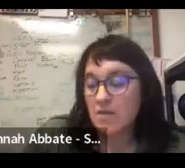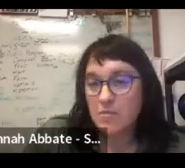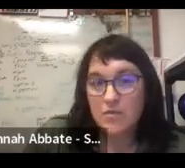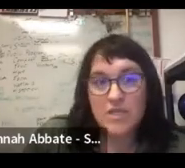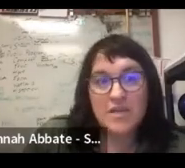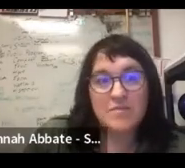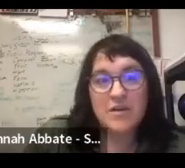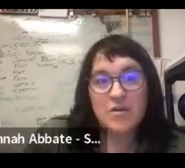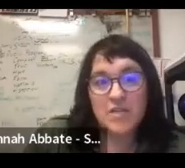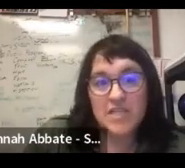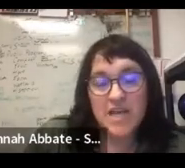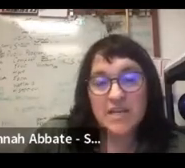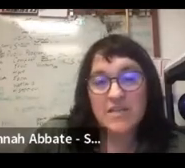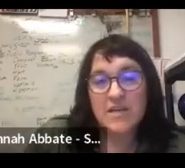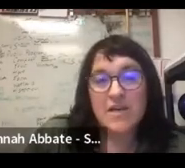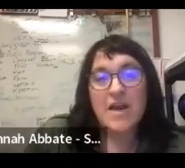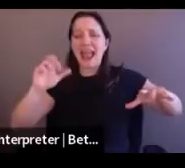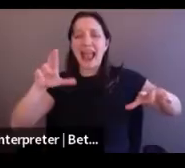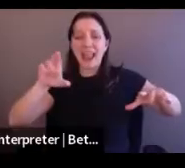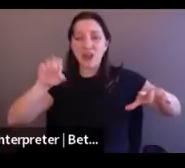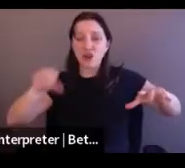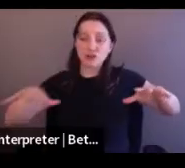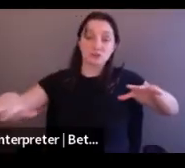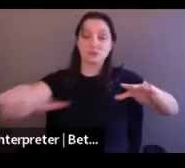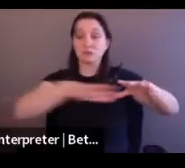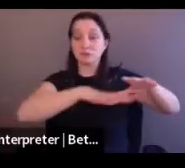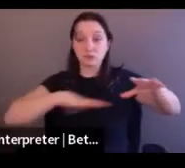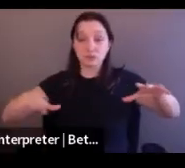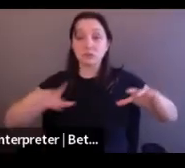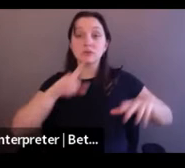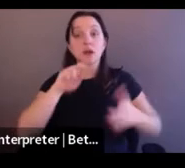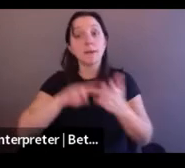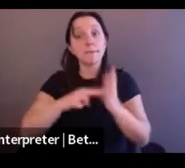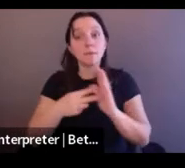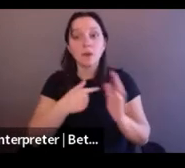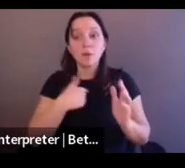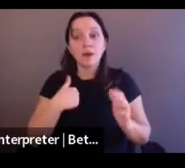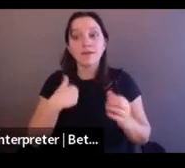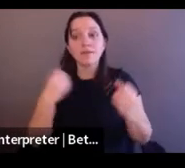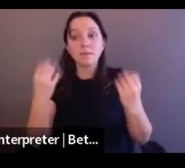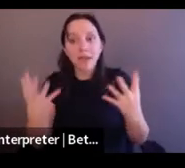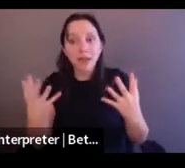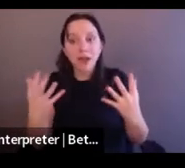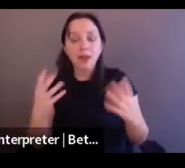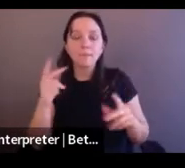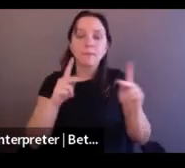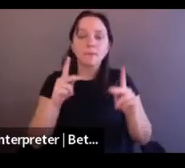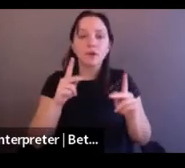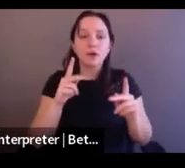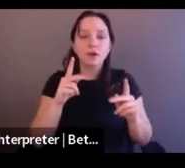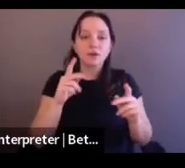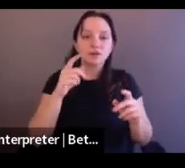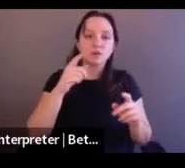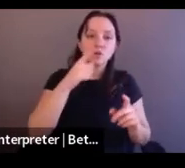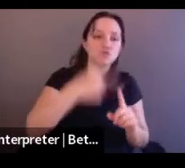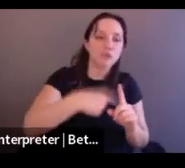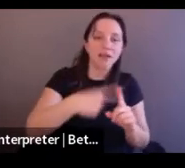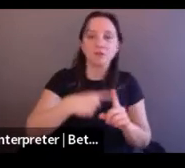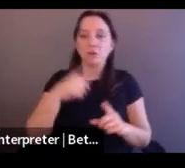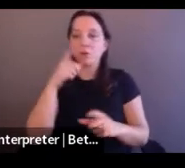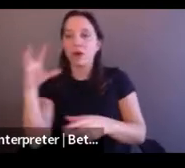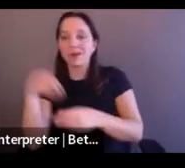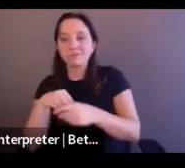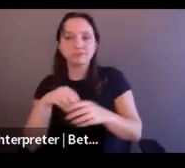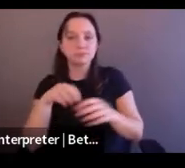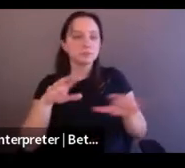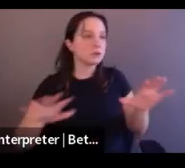renters and museums here on the site and programs that happen all throughout. And one of the biggest challenges that we have is people feeling lost